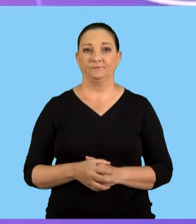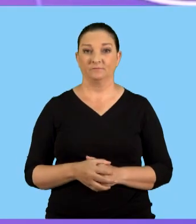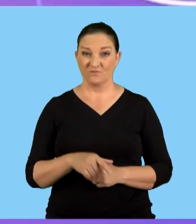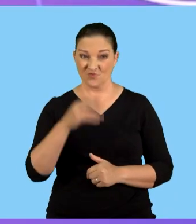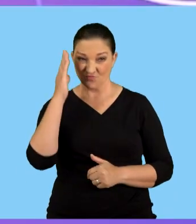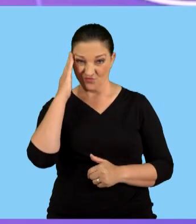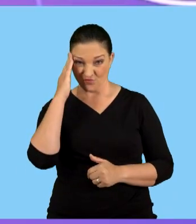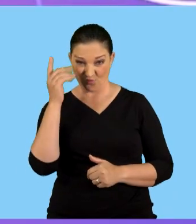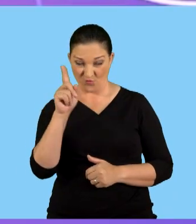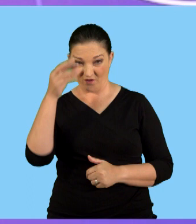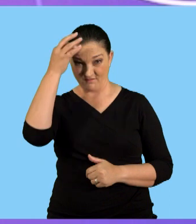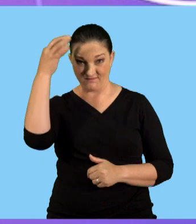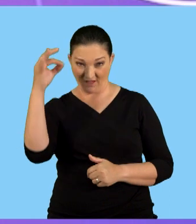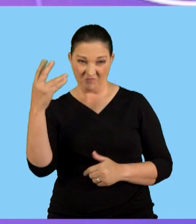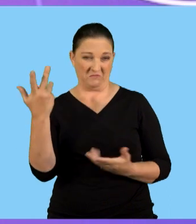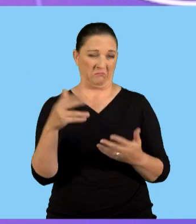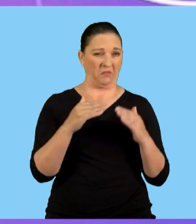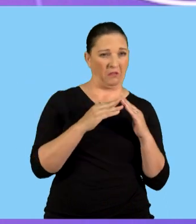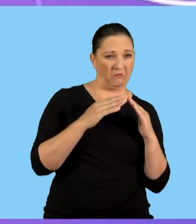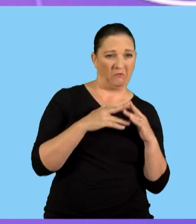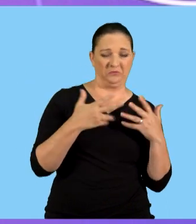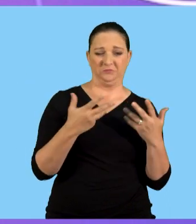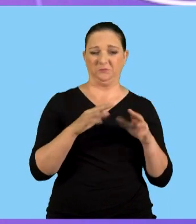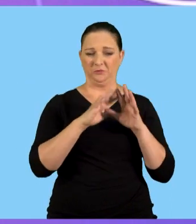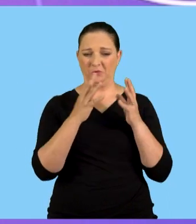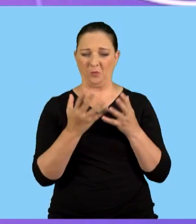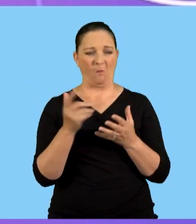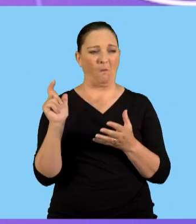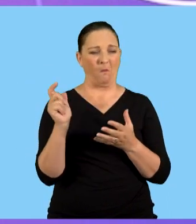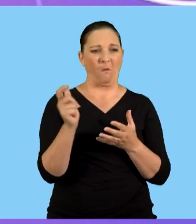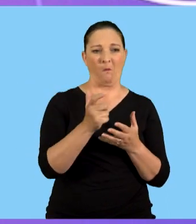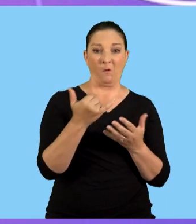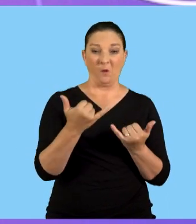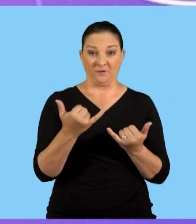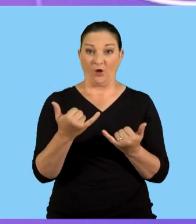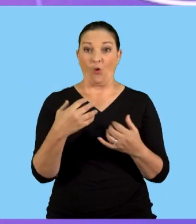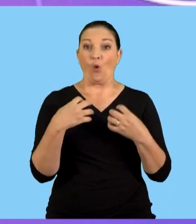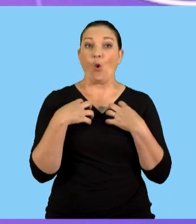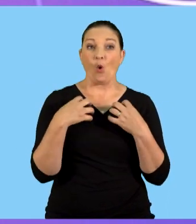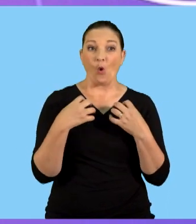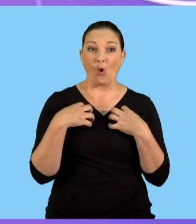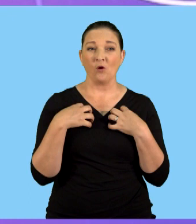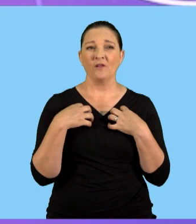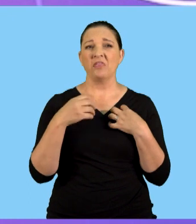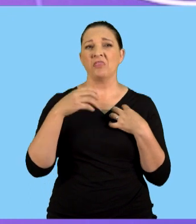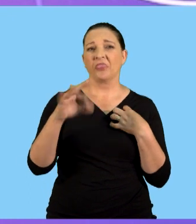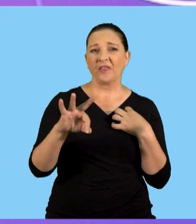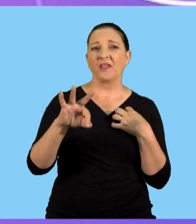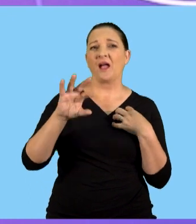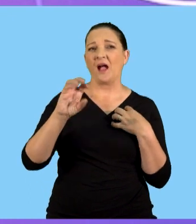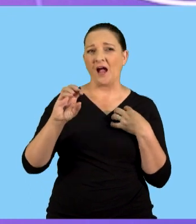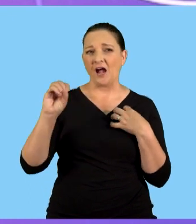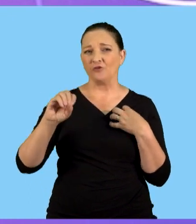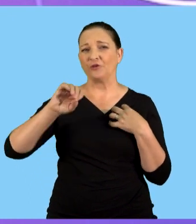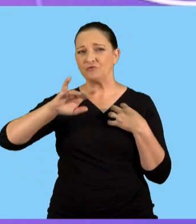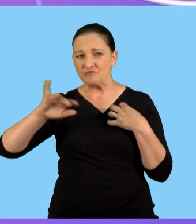Did you know that governments, households and corporations around the world collectively owed about $300 trillion as